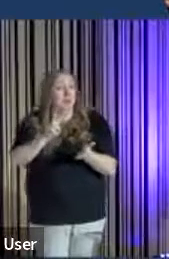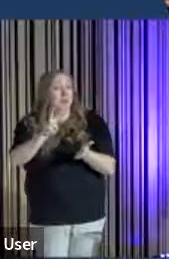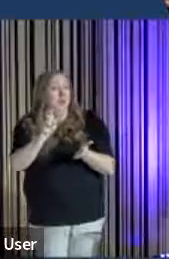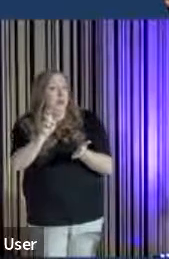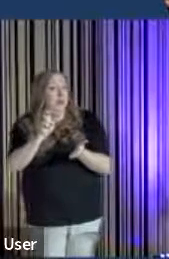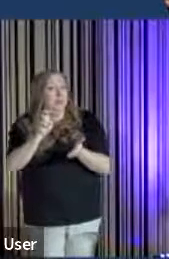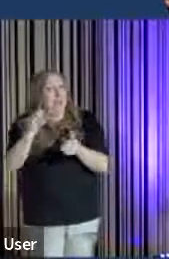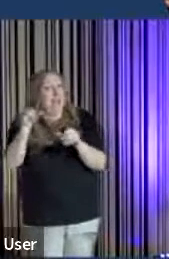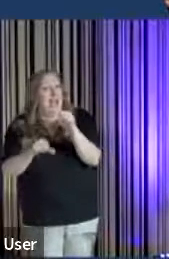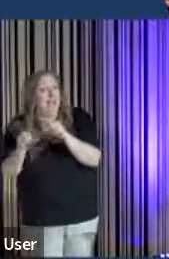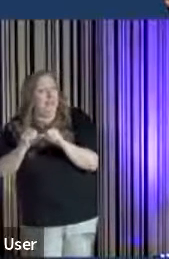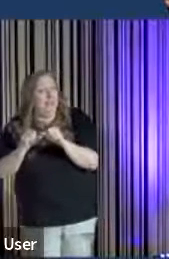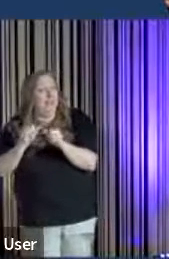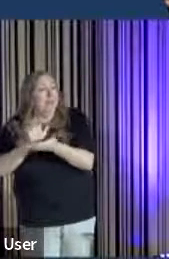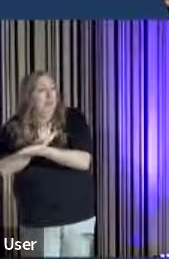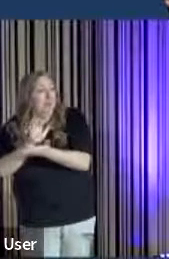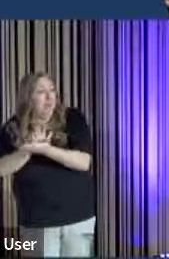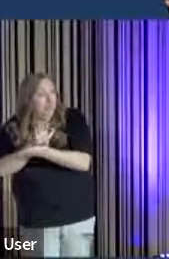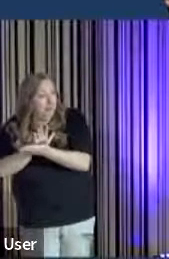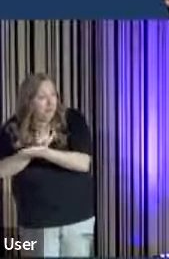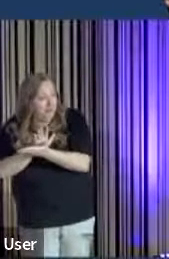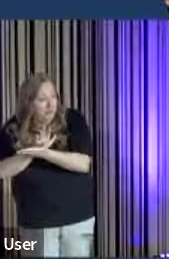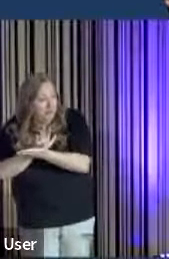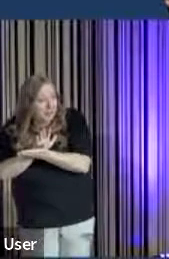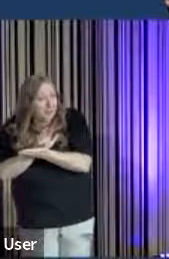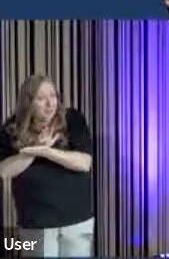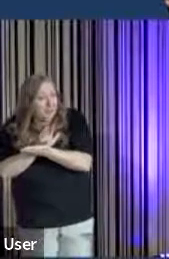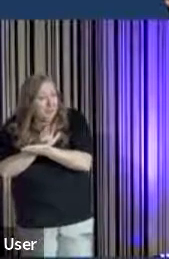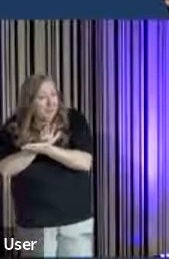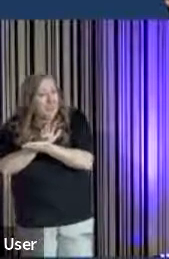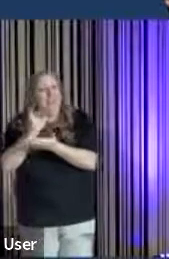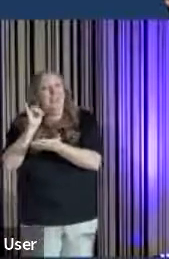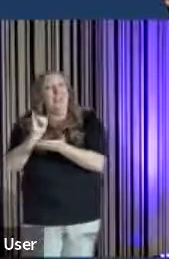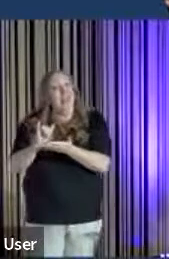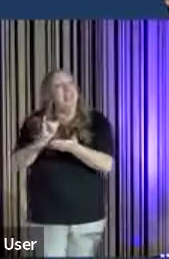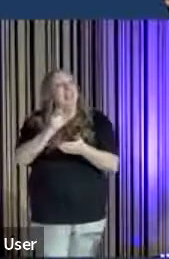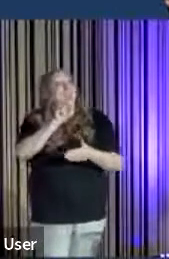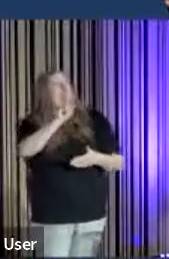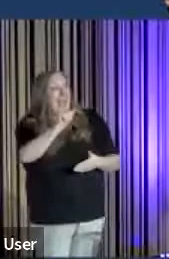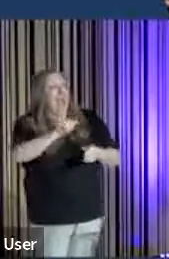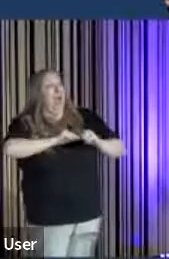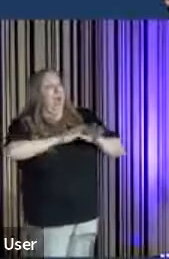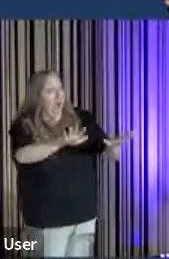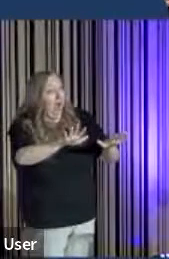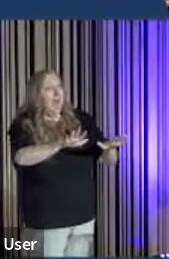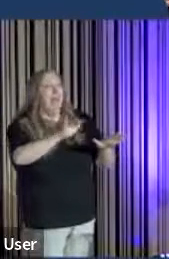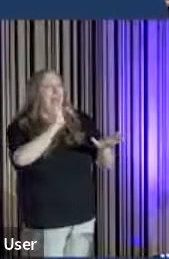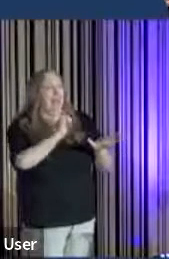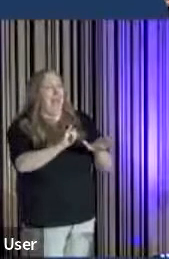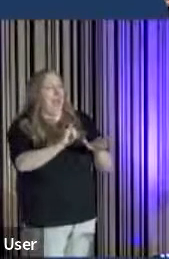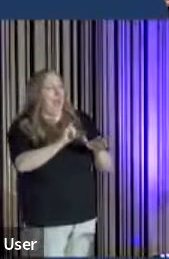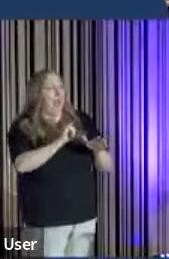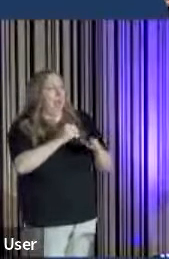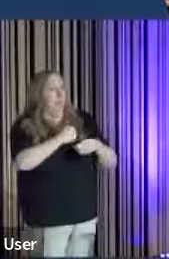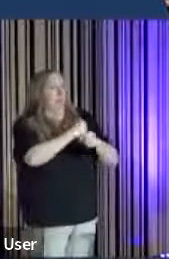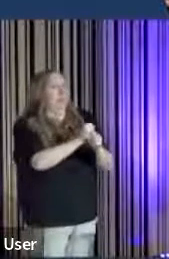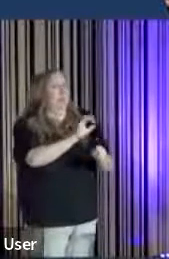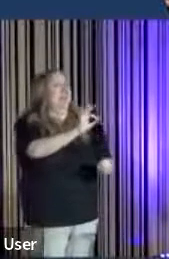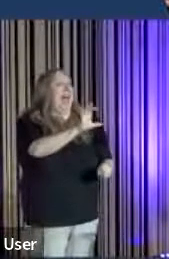that went public, open source, triggered 900 papers over the last 7 years. So it's a lot of